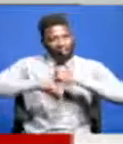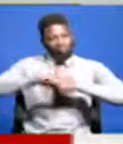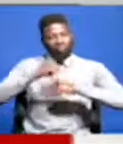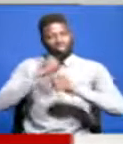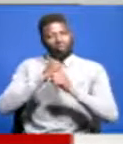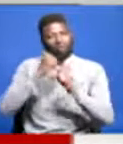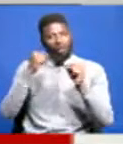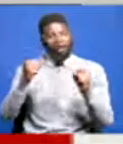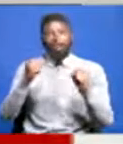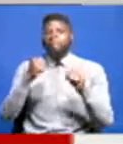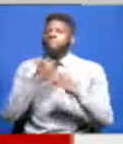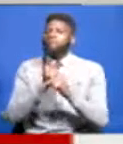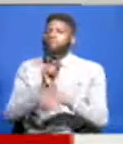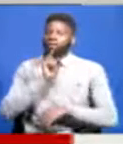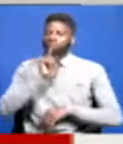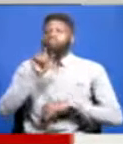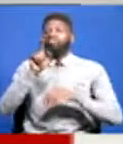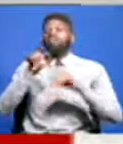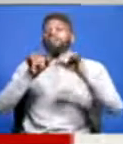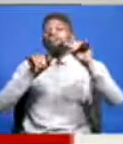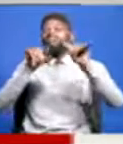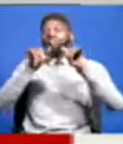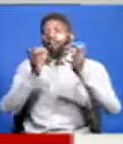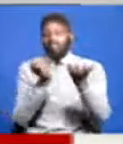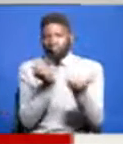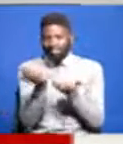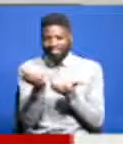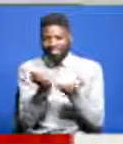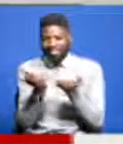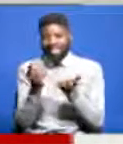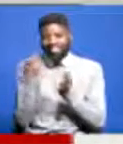pay their taxes, mm-hmm. then you are likely to have more taxes being collected.